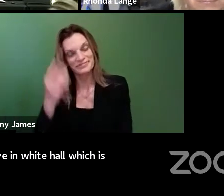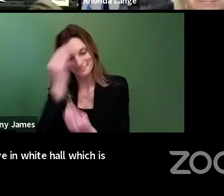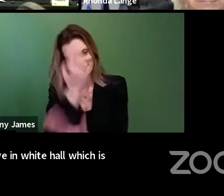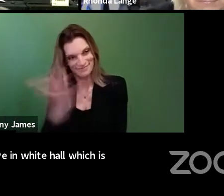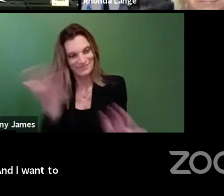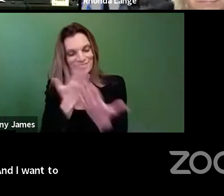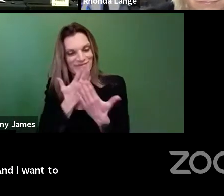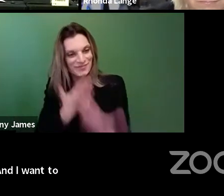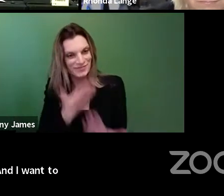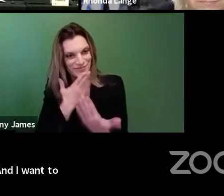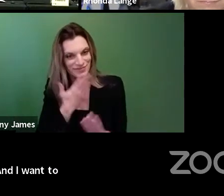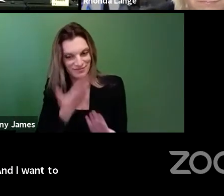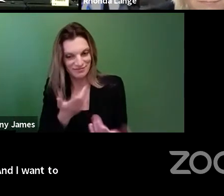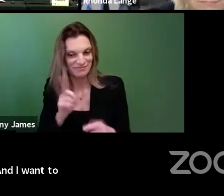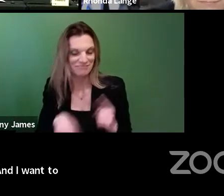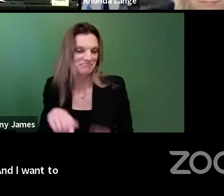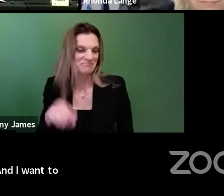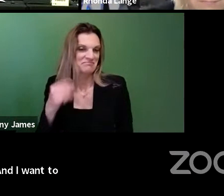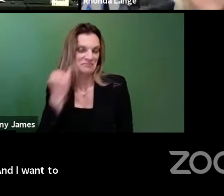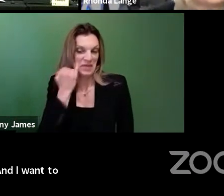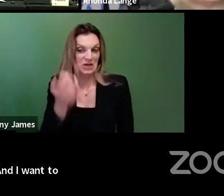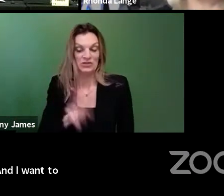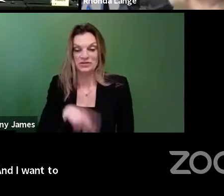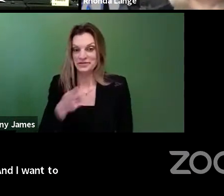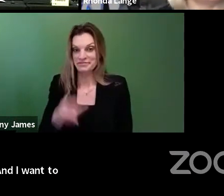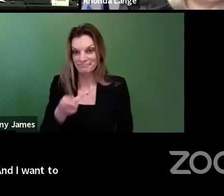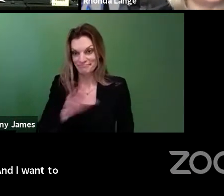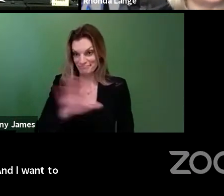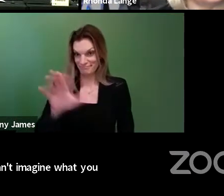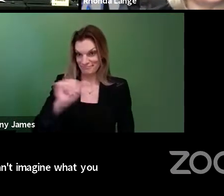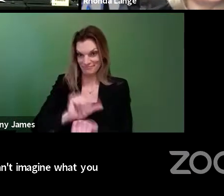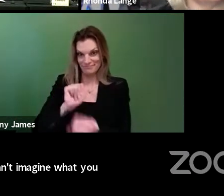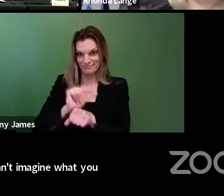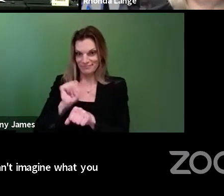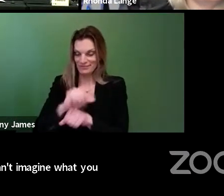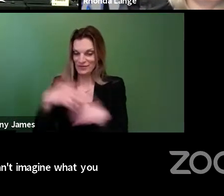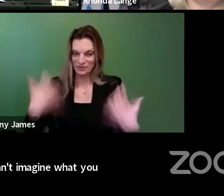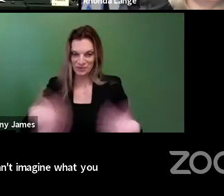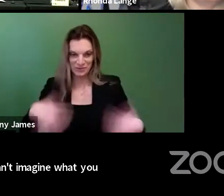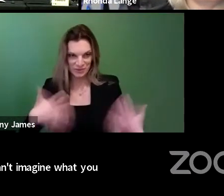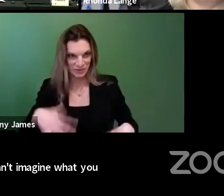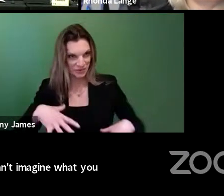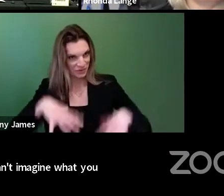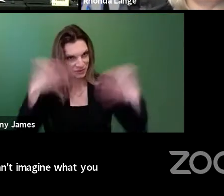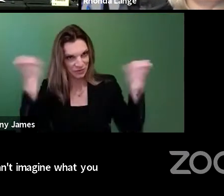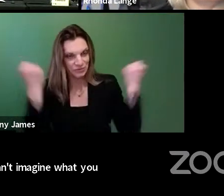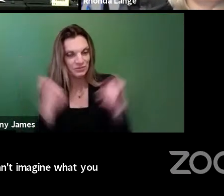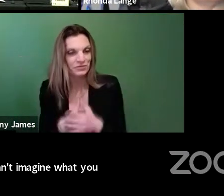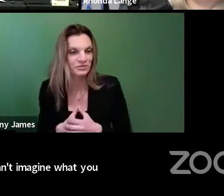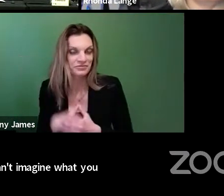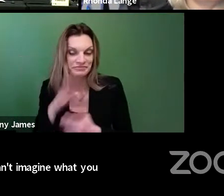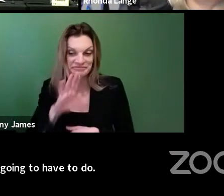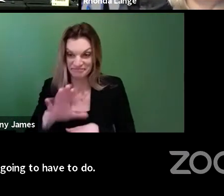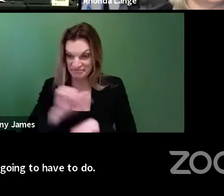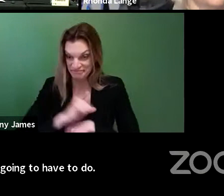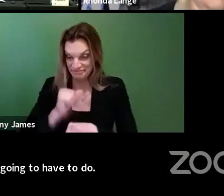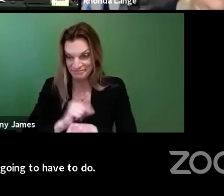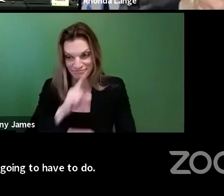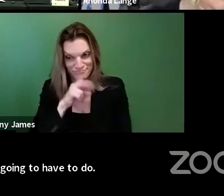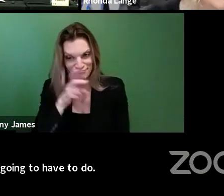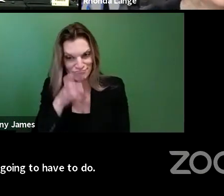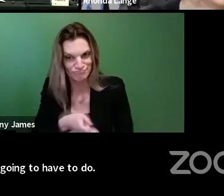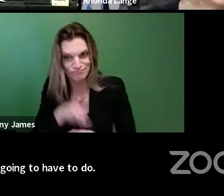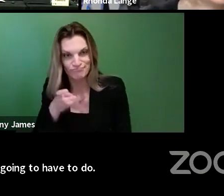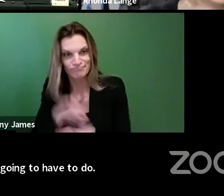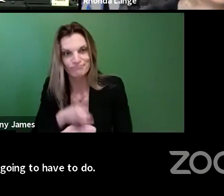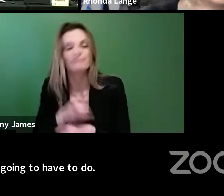being here. I can't imagine what you guys have to do, all that you're going to have to do. I know this is a tough job, and I'm a pastor